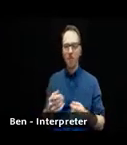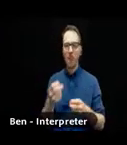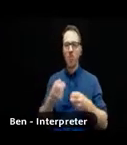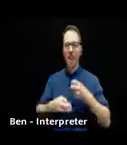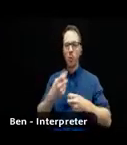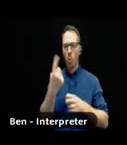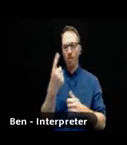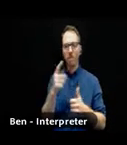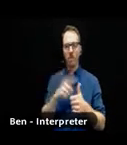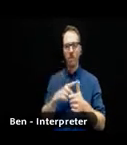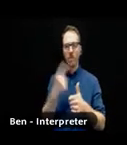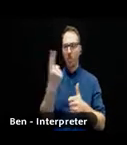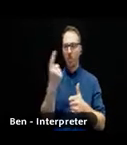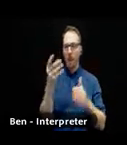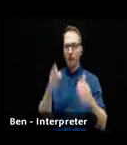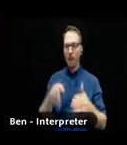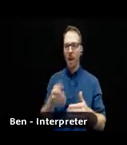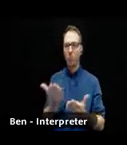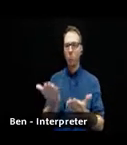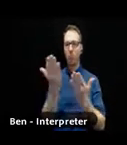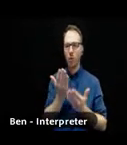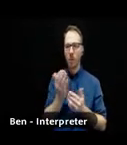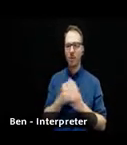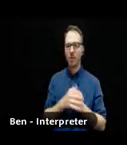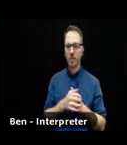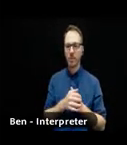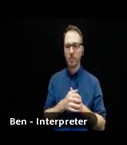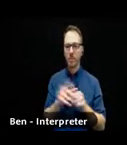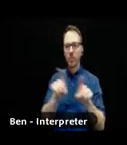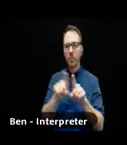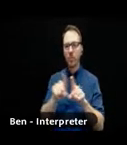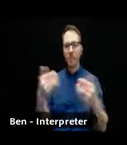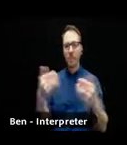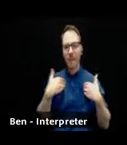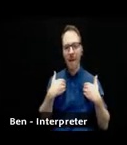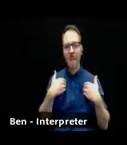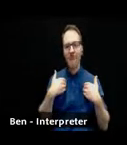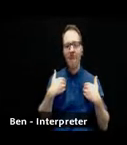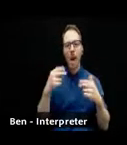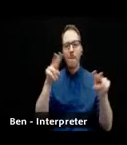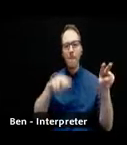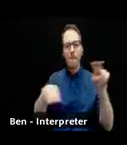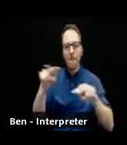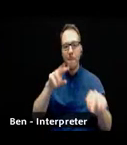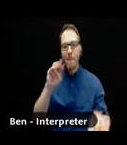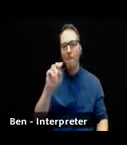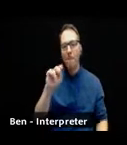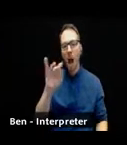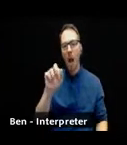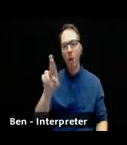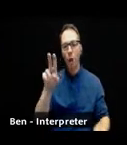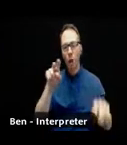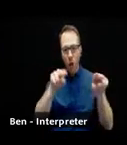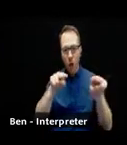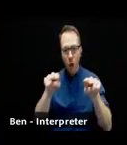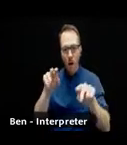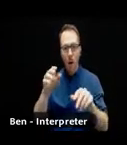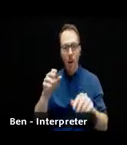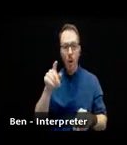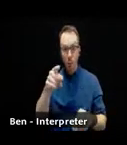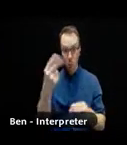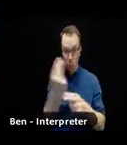was somebody just suggested also having a monitor. Is that something you use